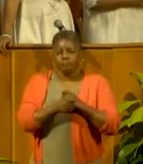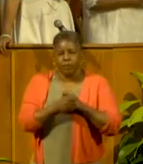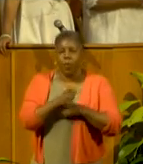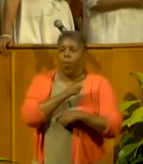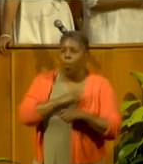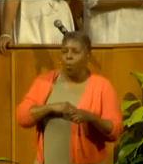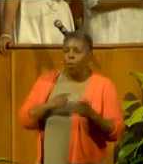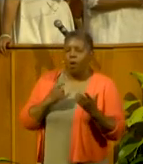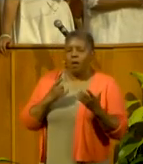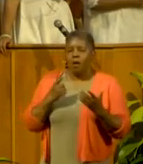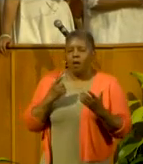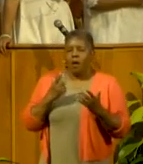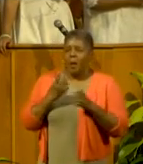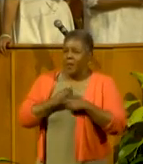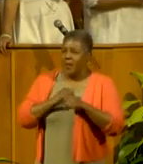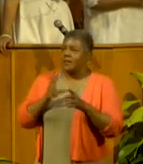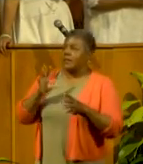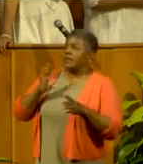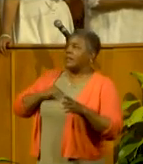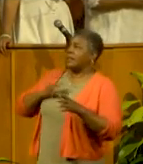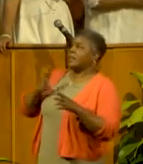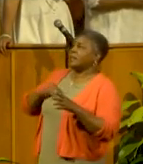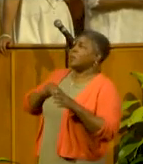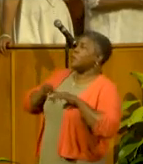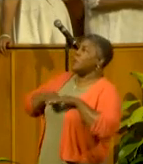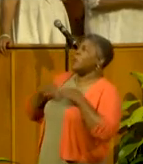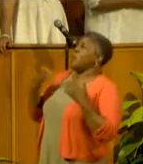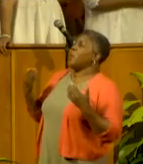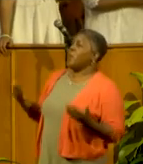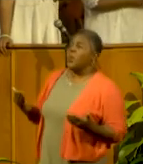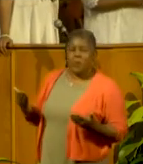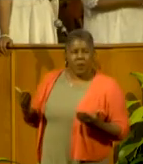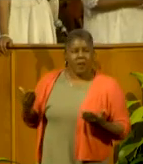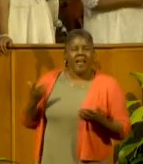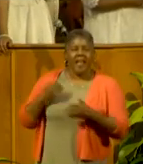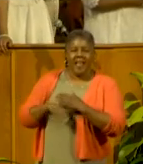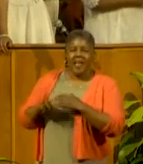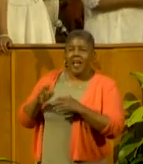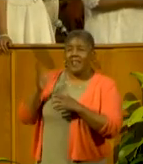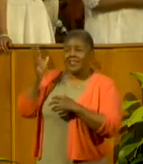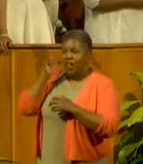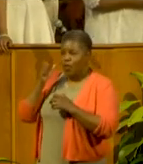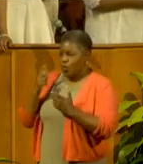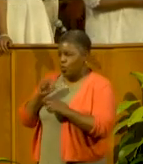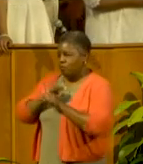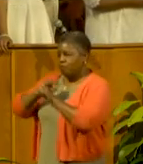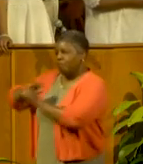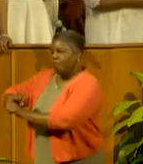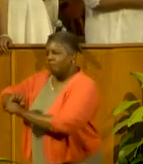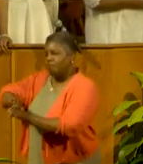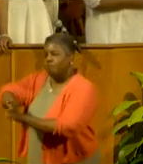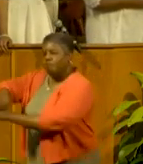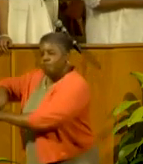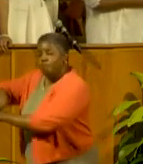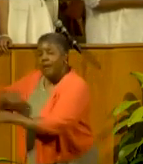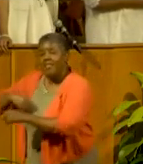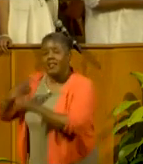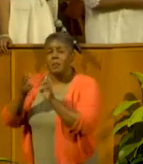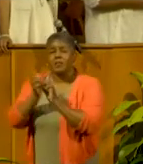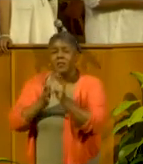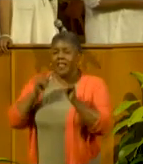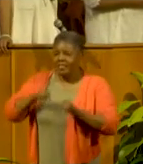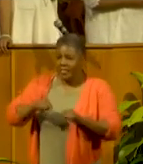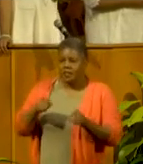Lord, open us up. Devil, you're bound in the name of Jesus. Let this